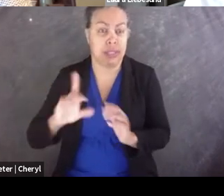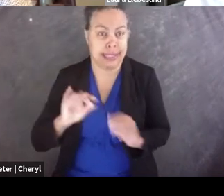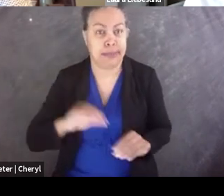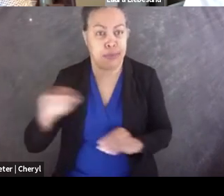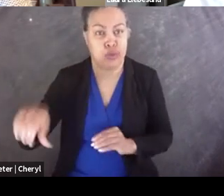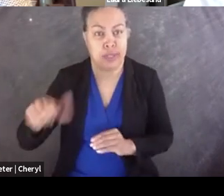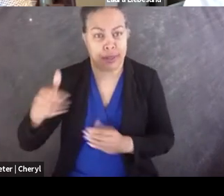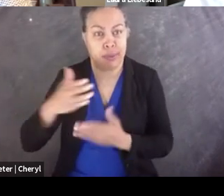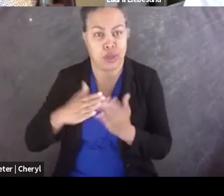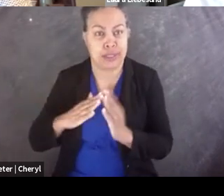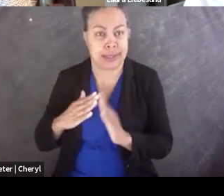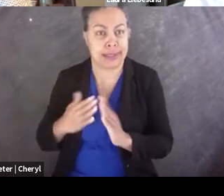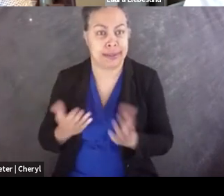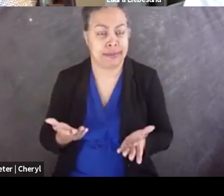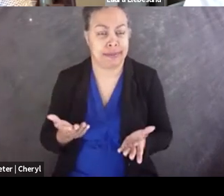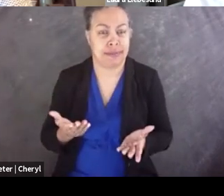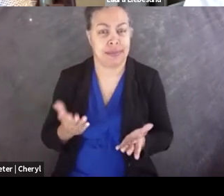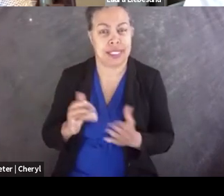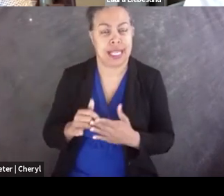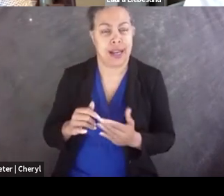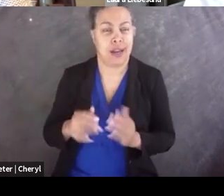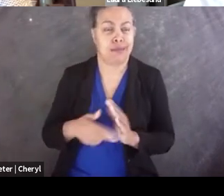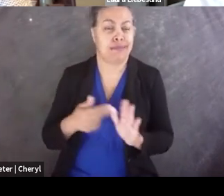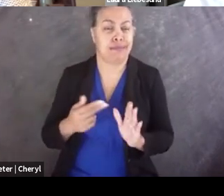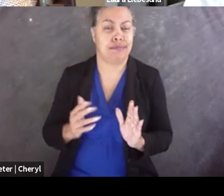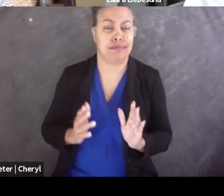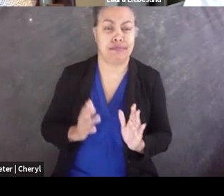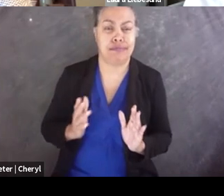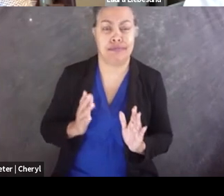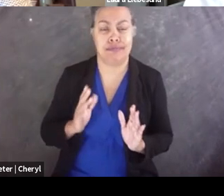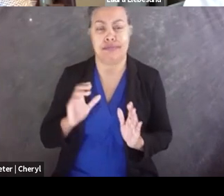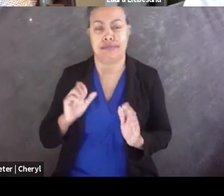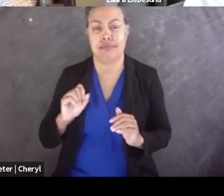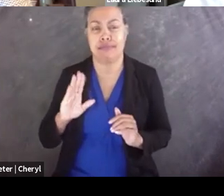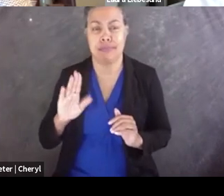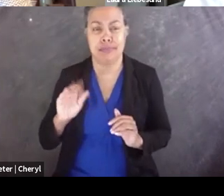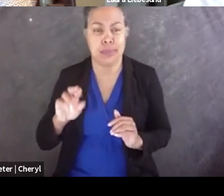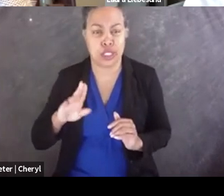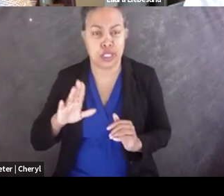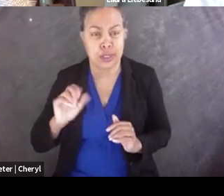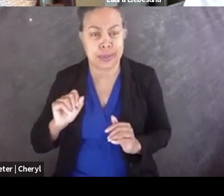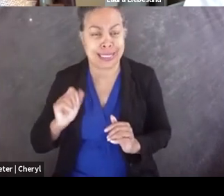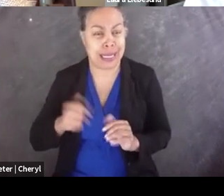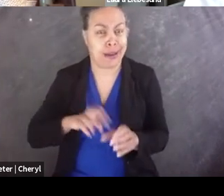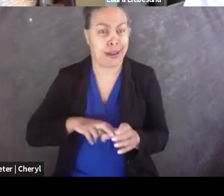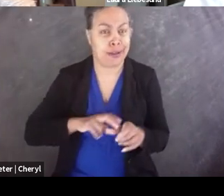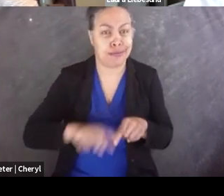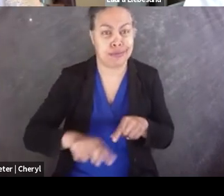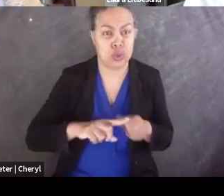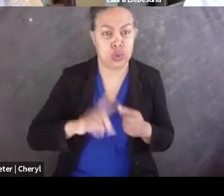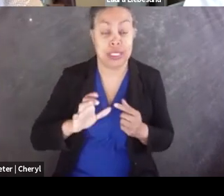city, which were considered, you know, streetcar suburbs, and even you know, beyond the District of